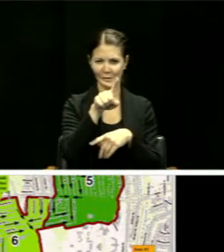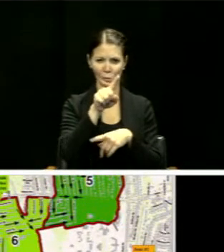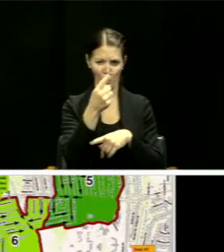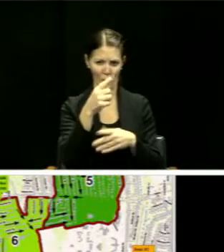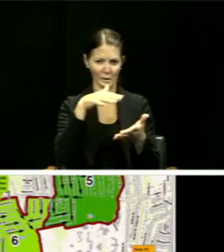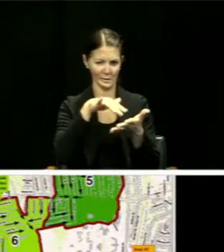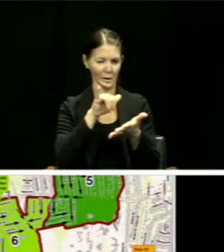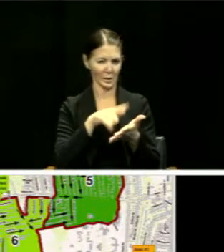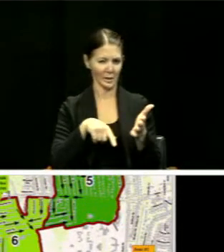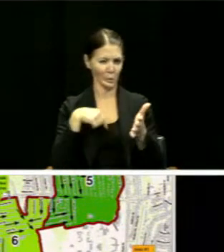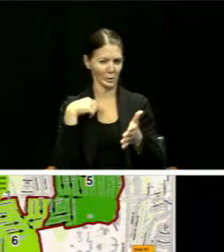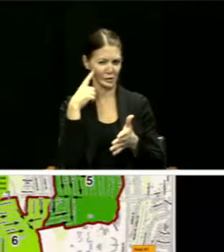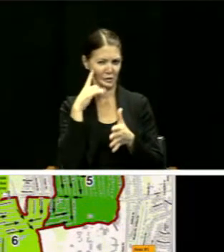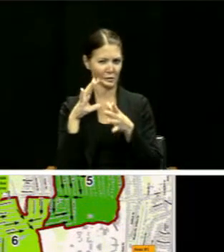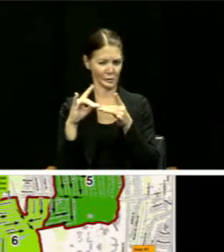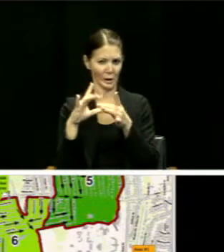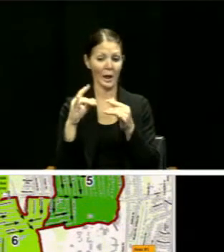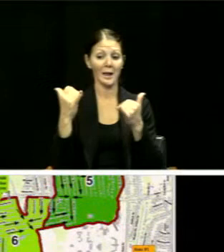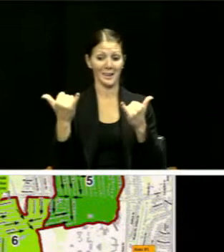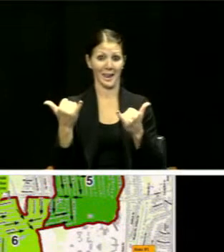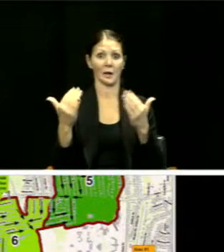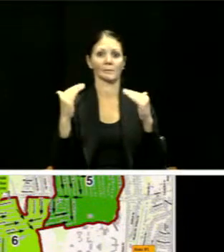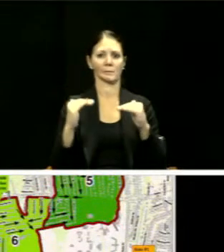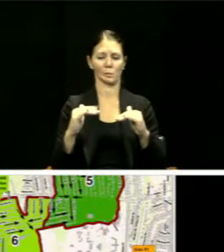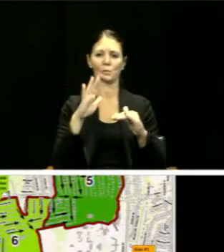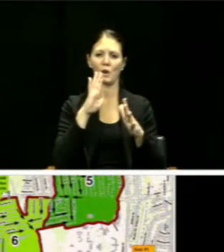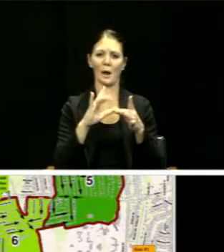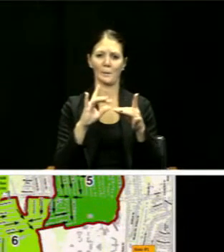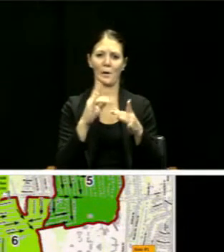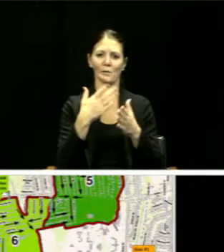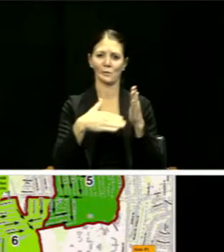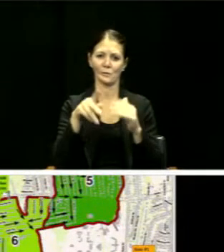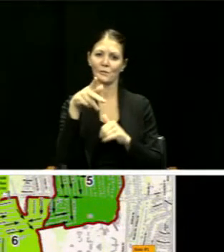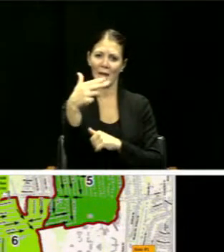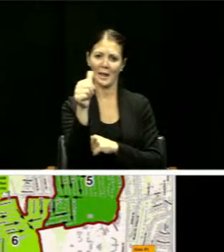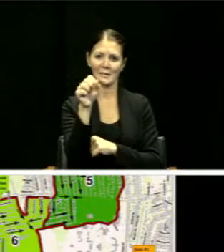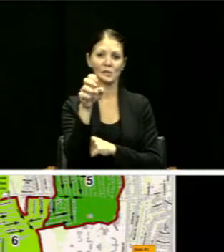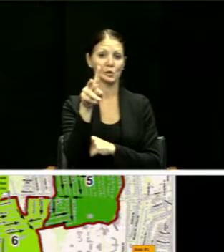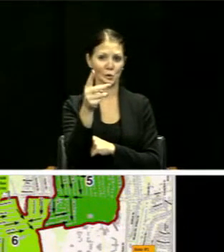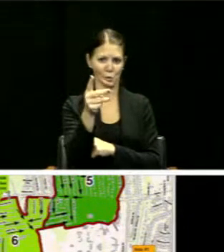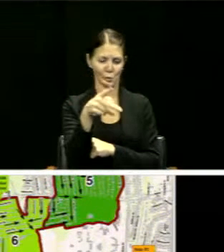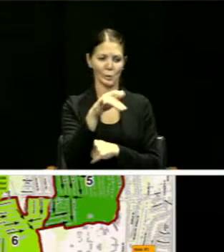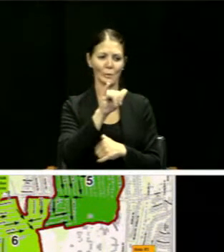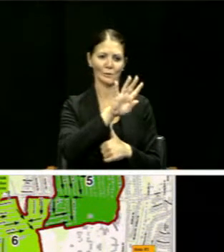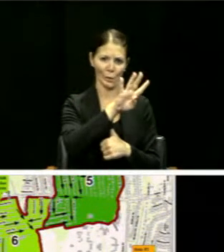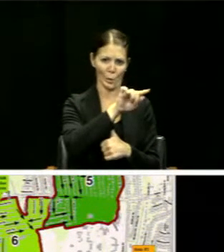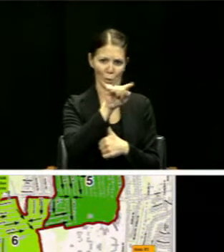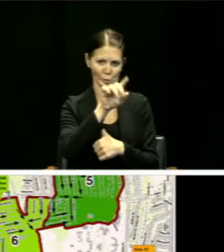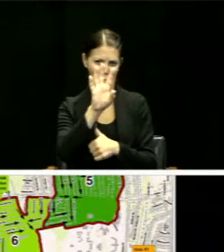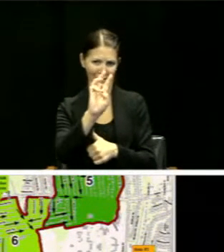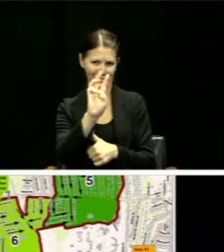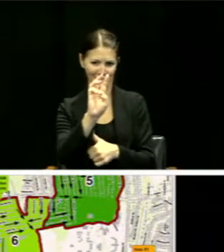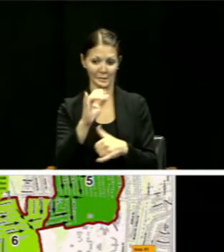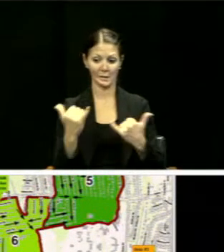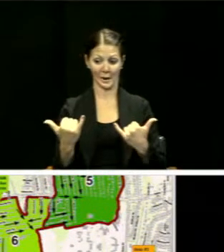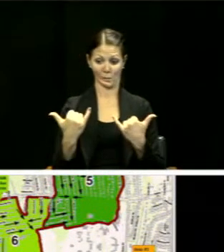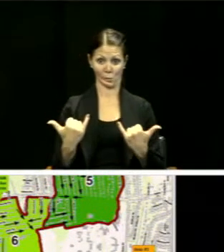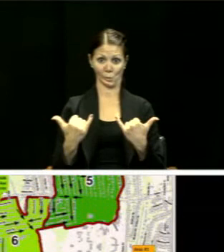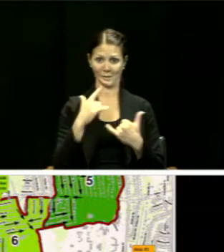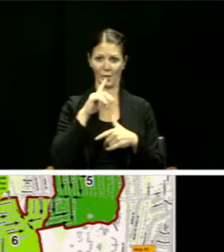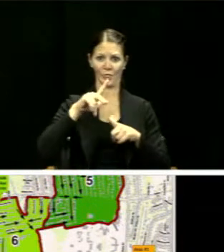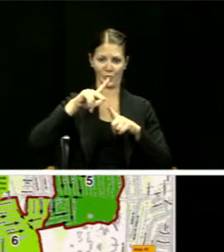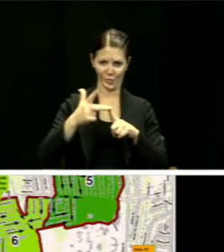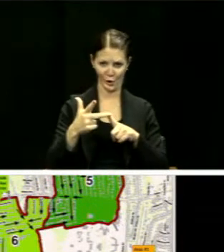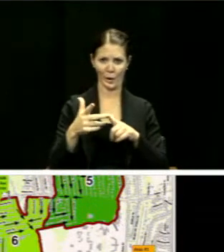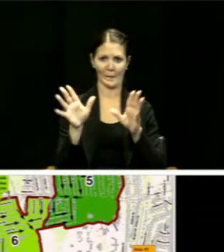earlier. This is now, we're talking about the phase 2 study area, which is areas 4 through 6. And this is our third public meeting on the project as a